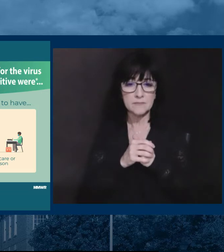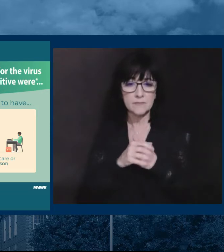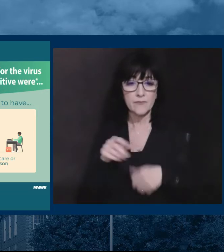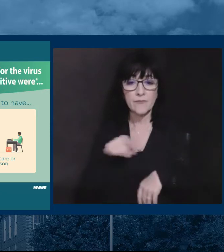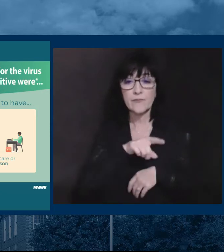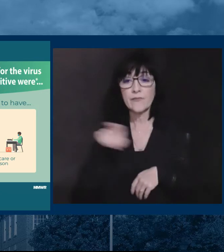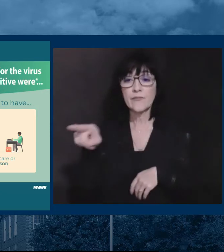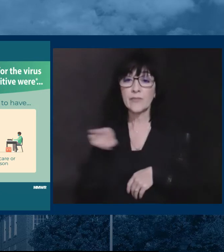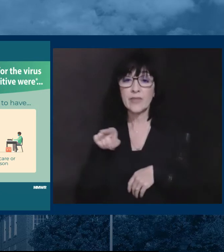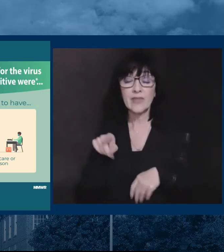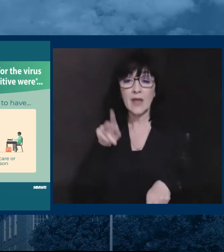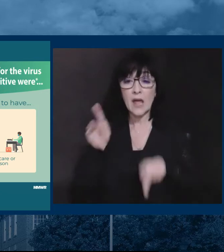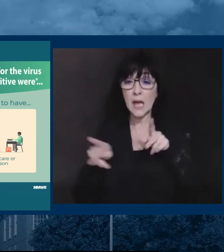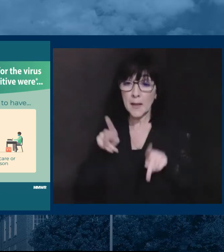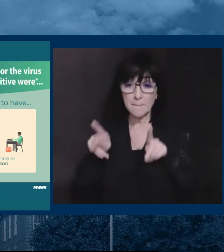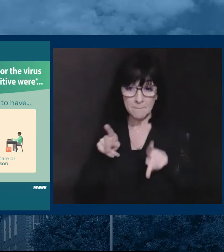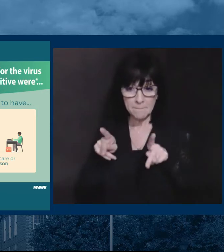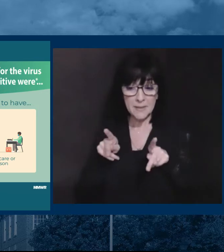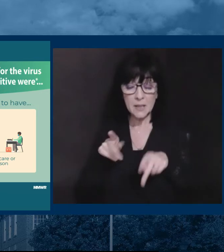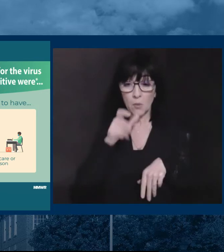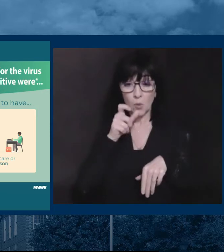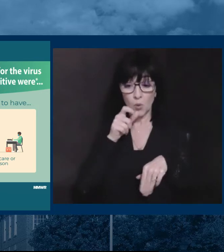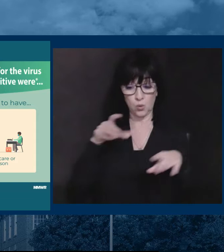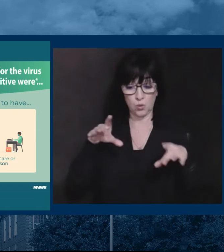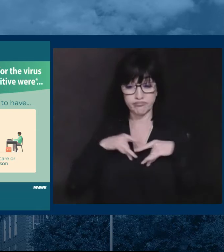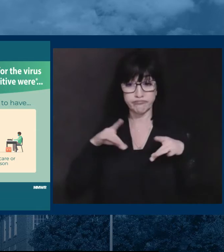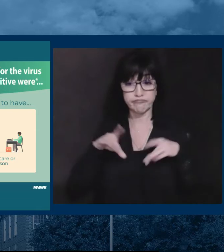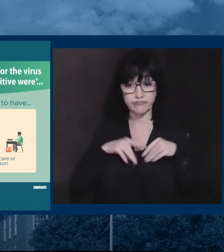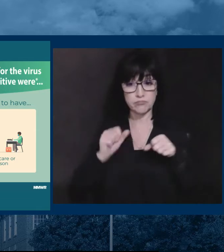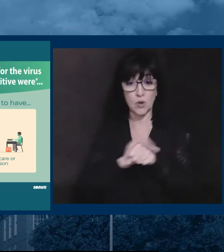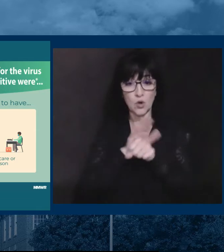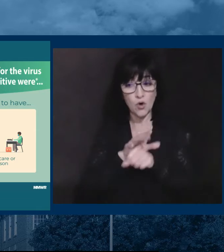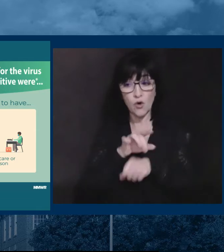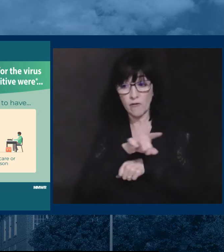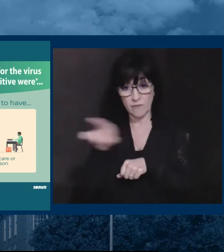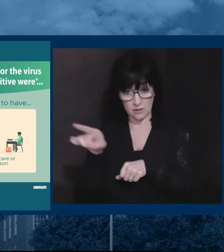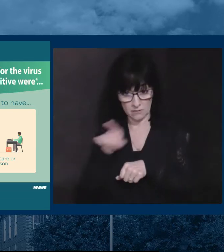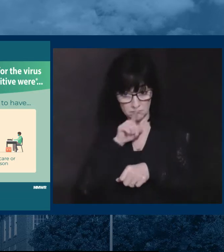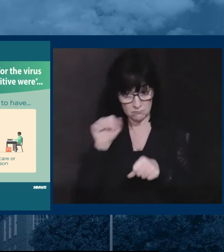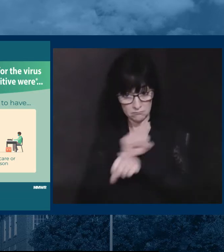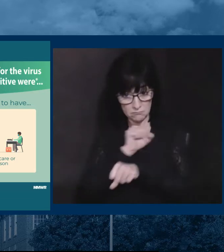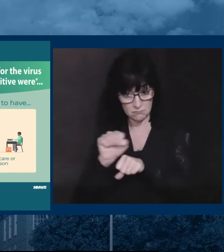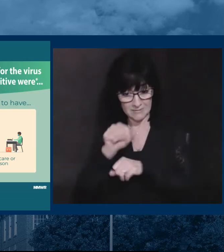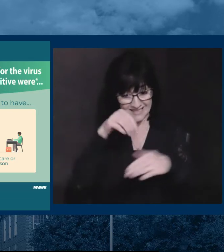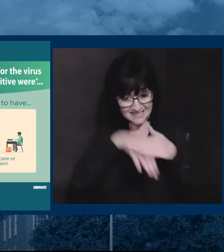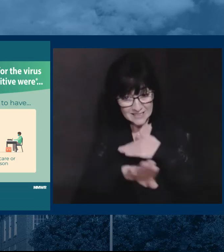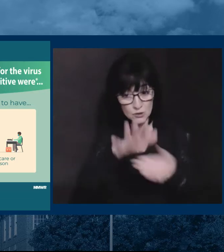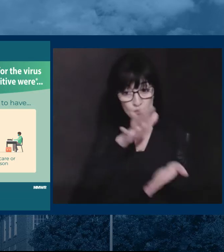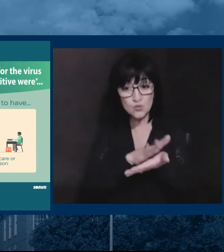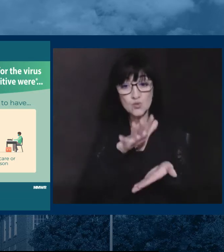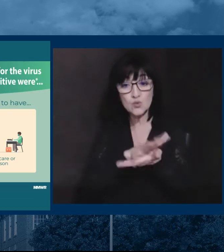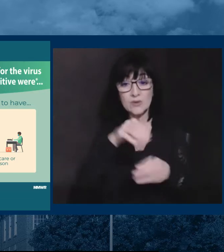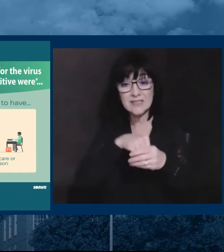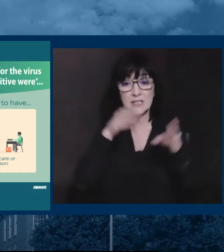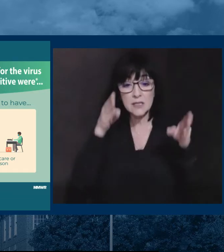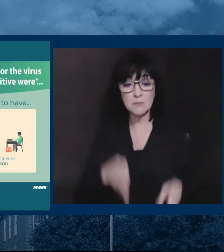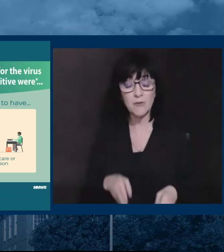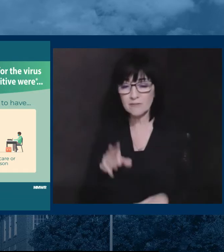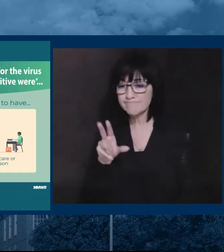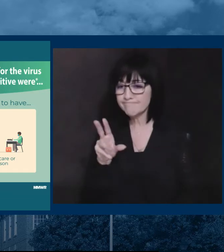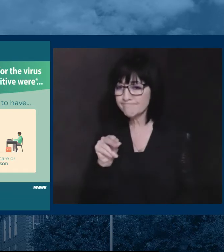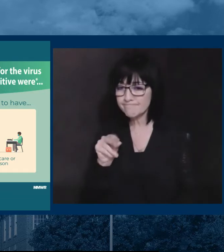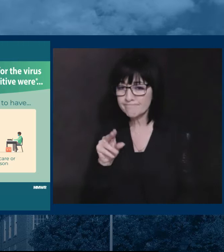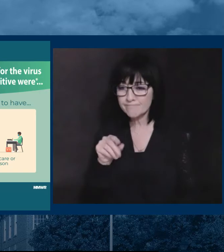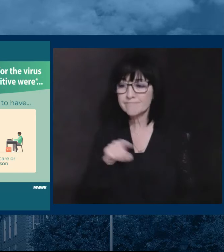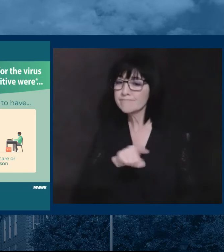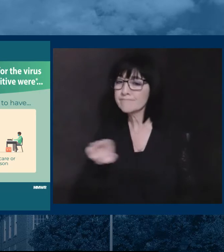in person. Again, really showing what we've been seeing consistently here in Delaware, across the nation, across the